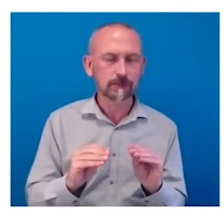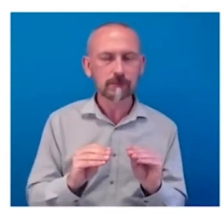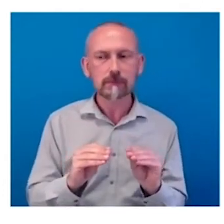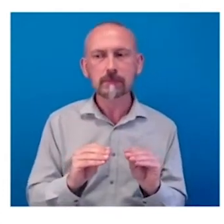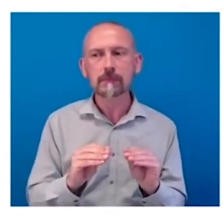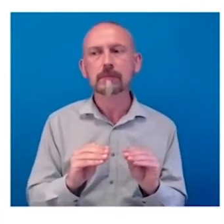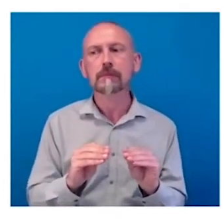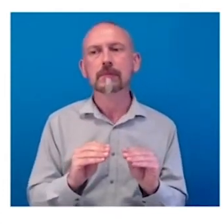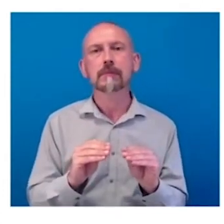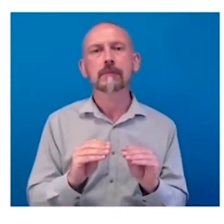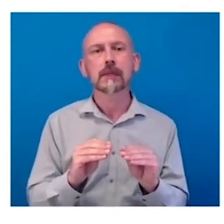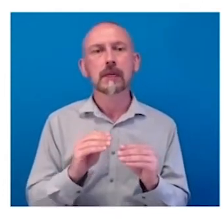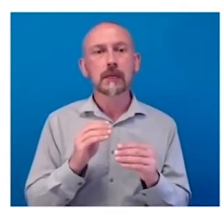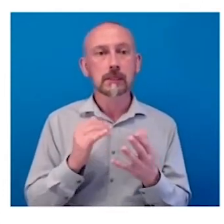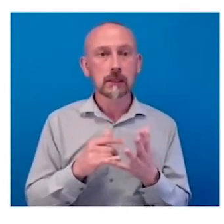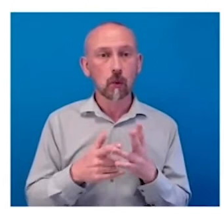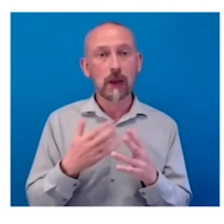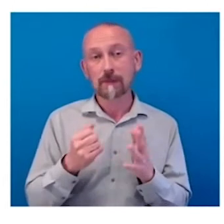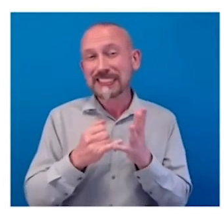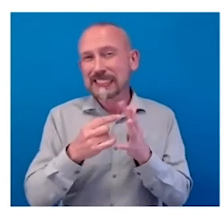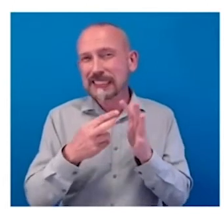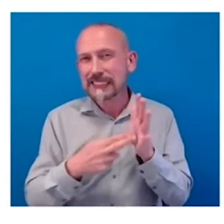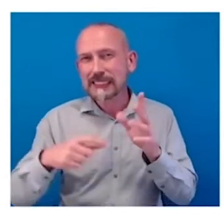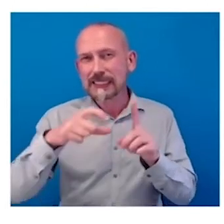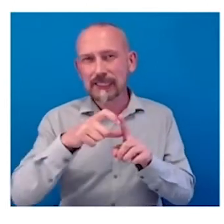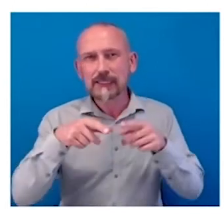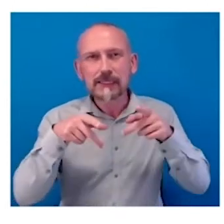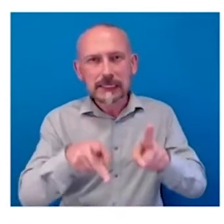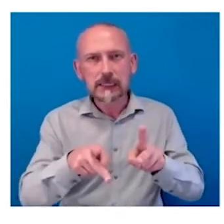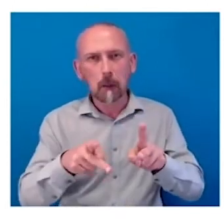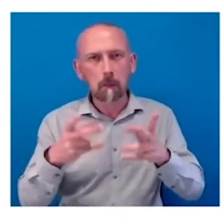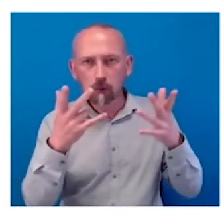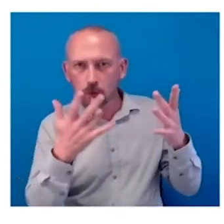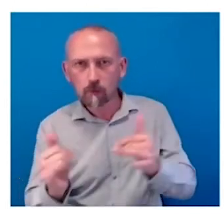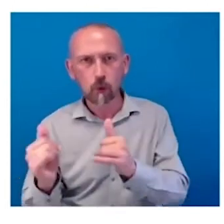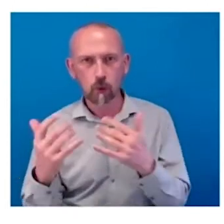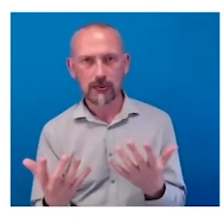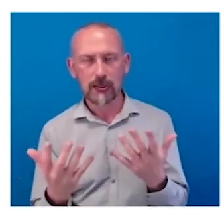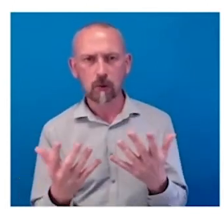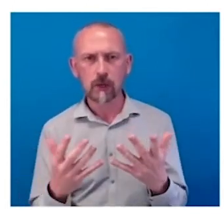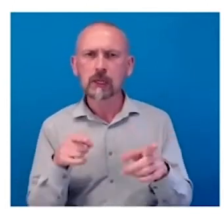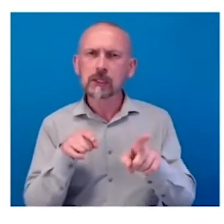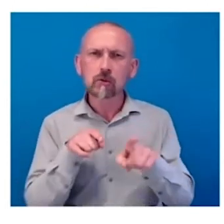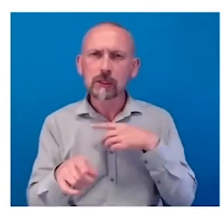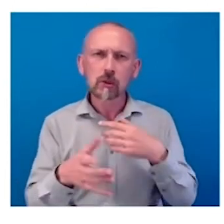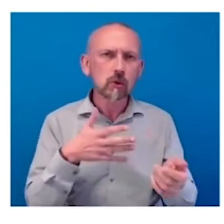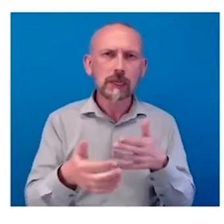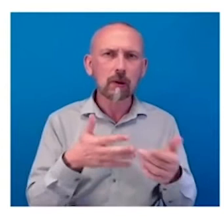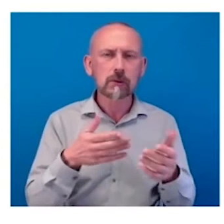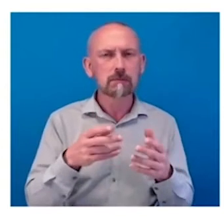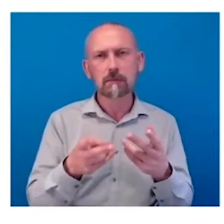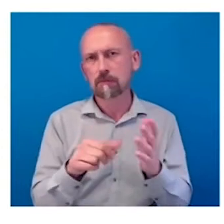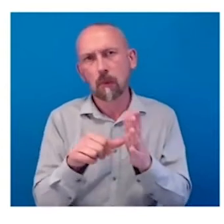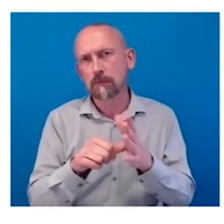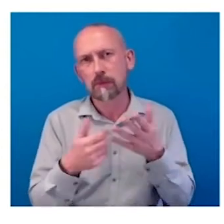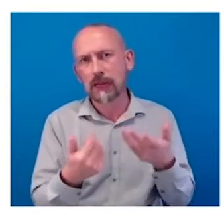SEND system review going on, which is intended to remedy some of the problems left unresolved by the 2014 Children and Families